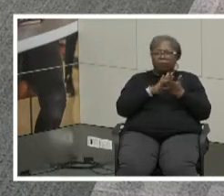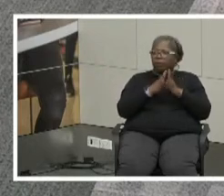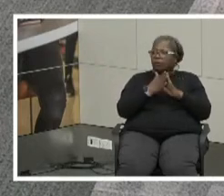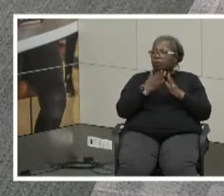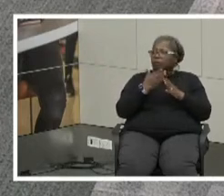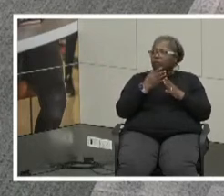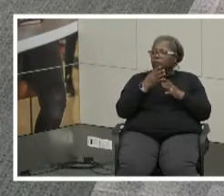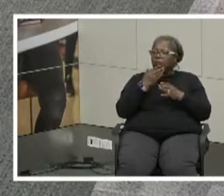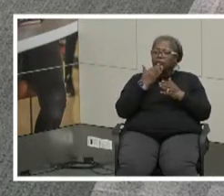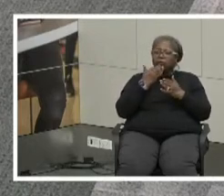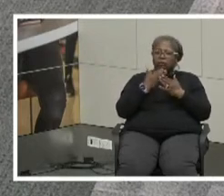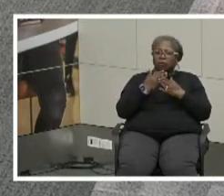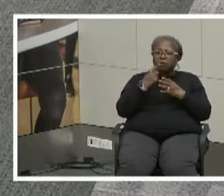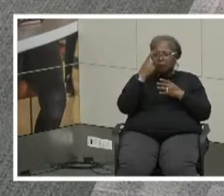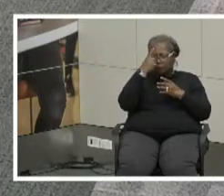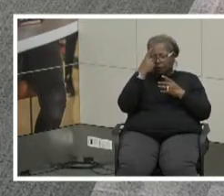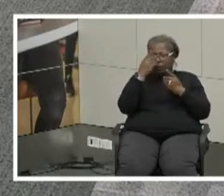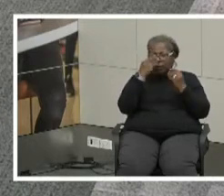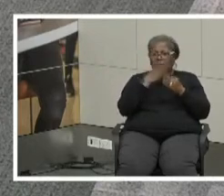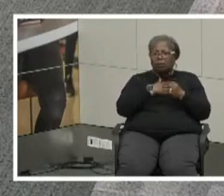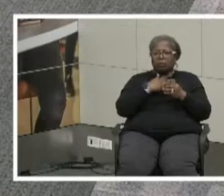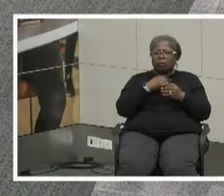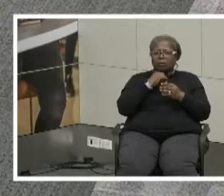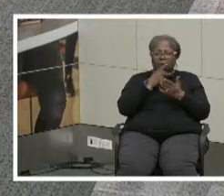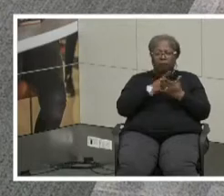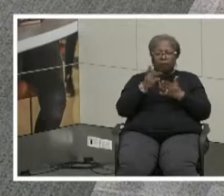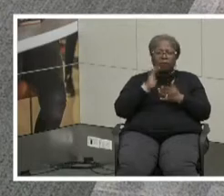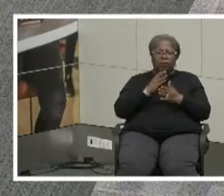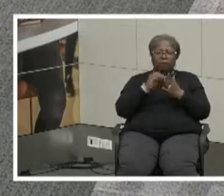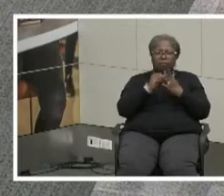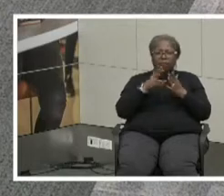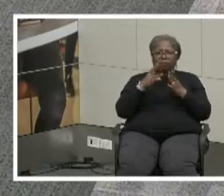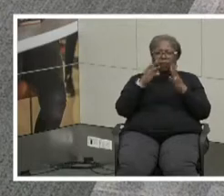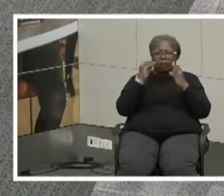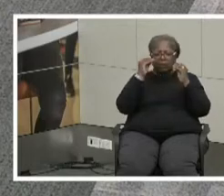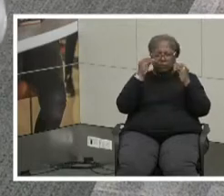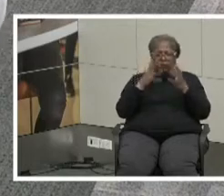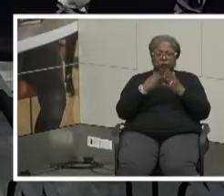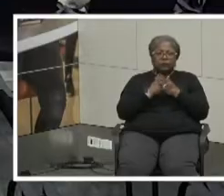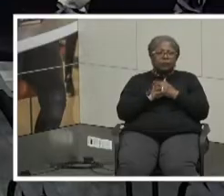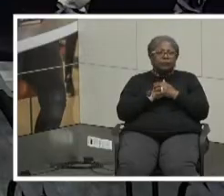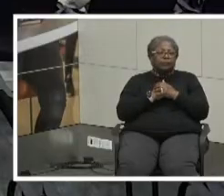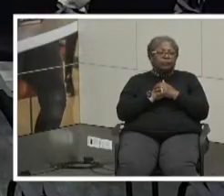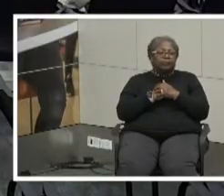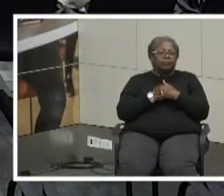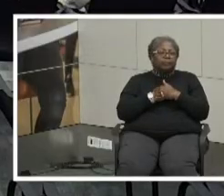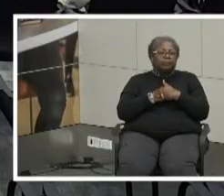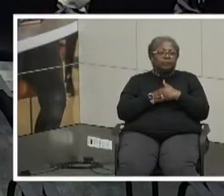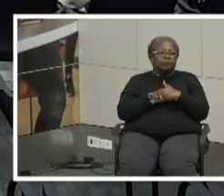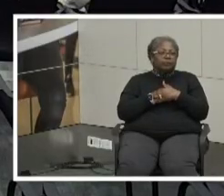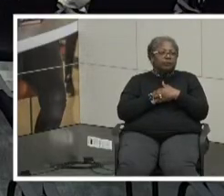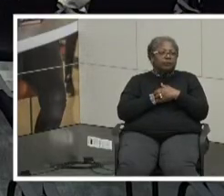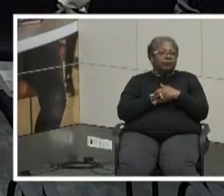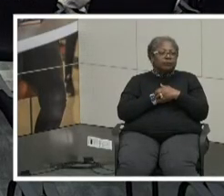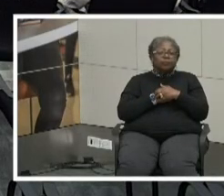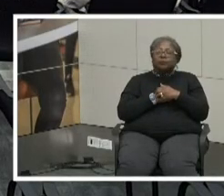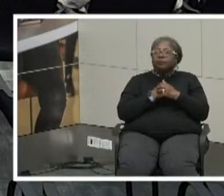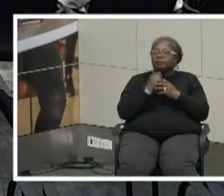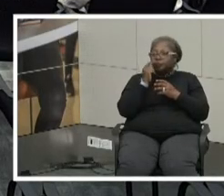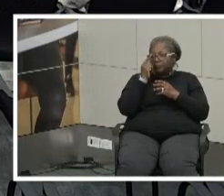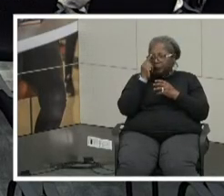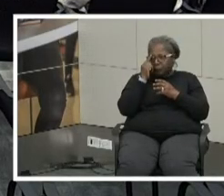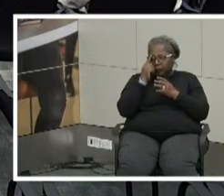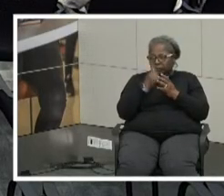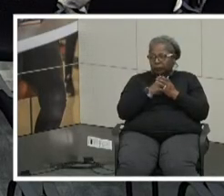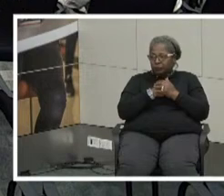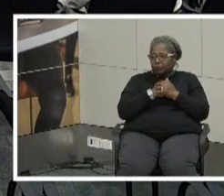critical thinkers please please stop failing our students and teachers thank you our next speaker Jennifer